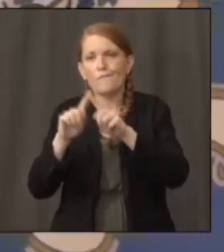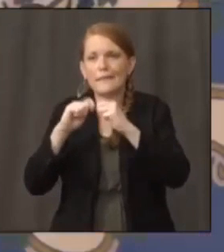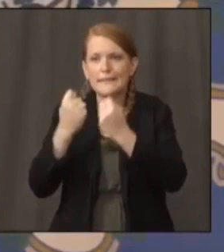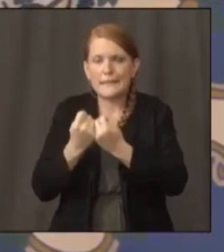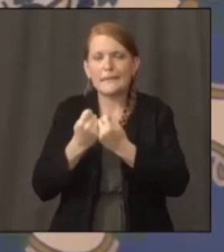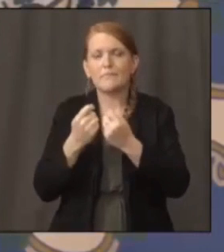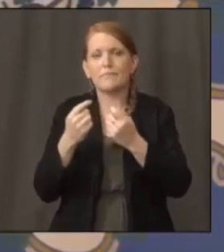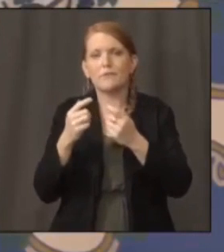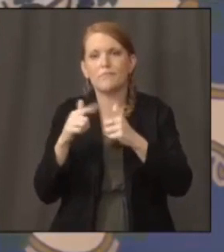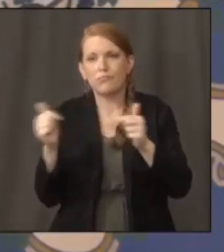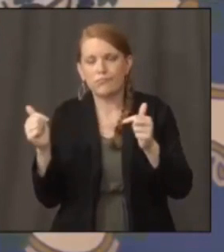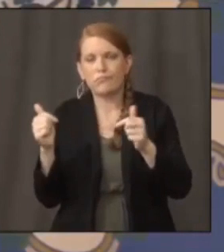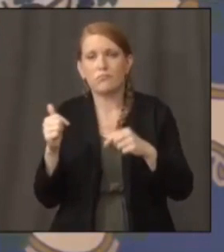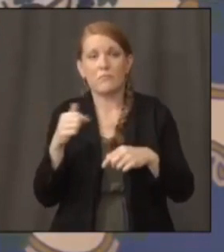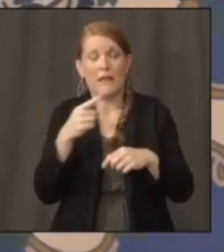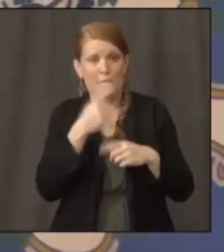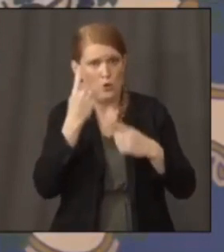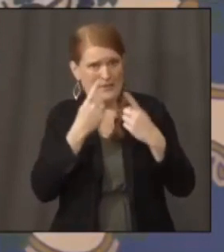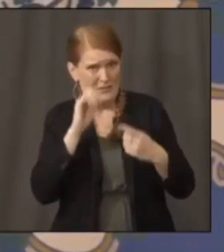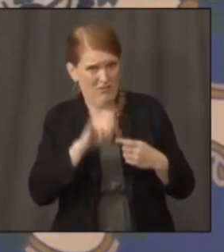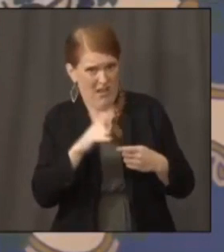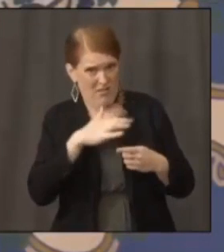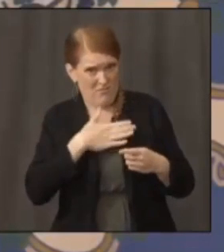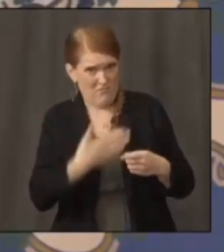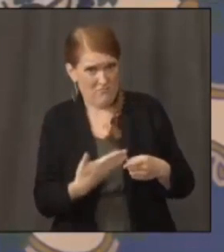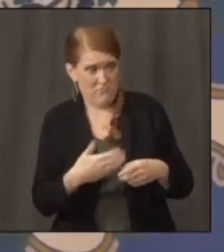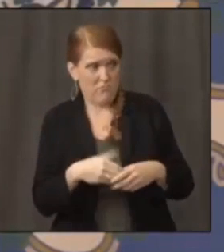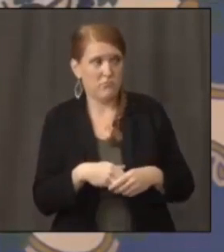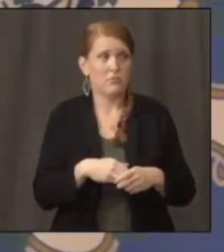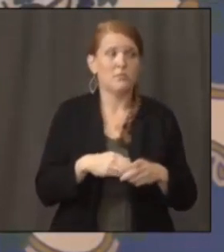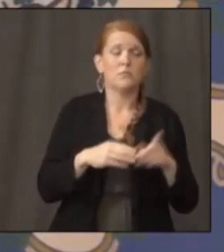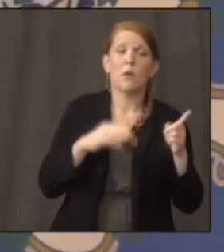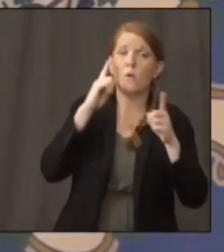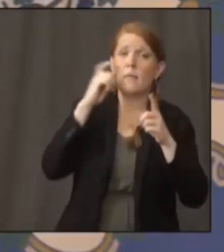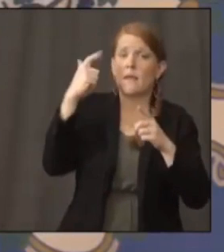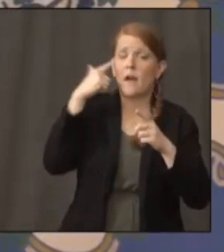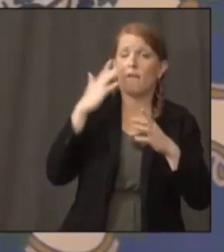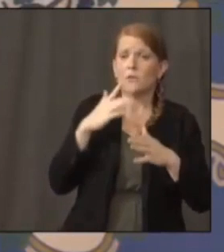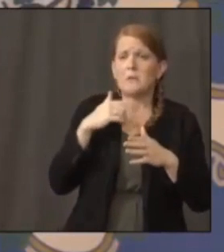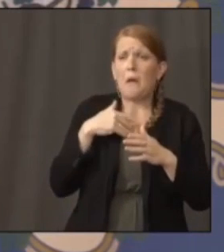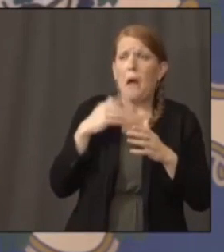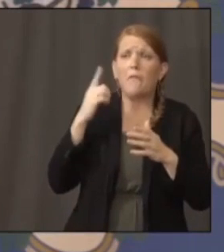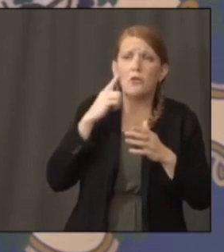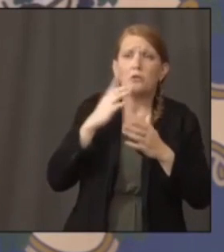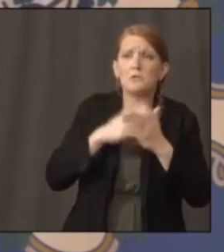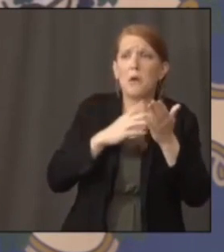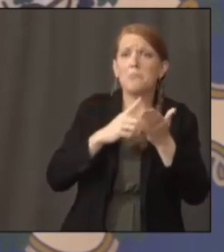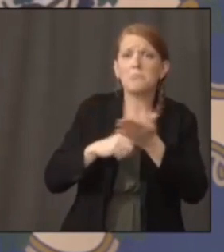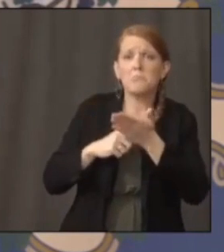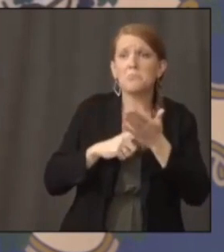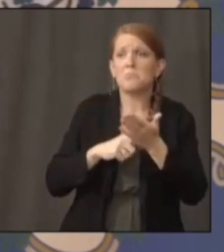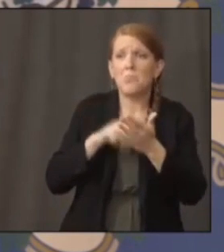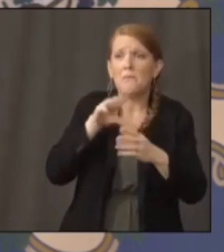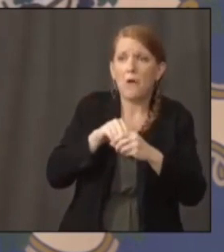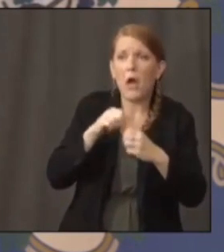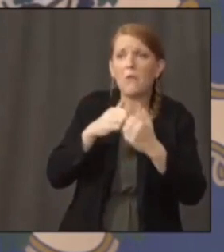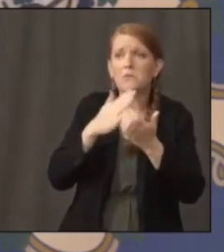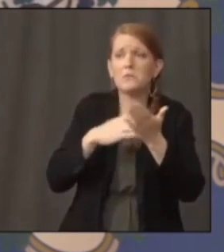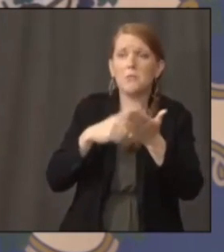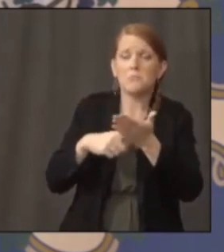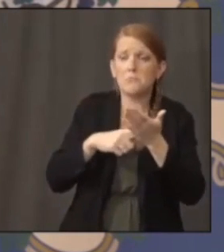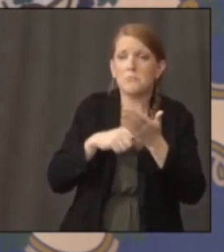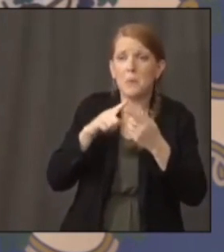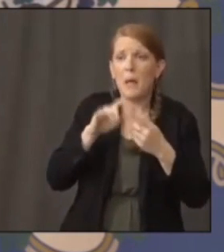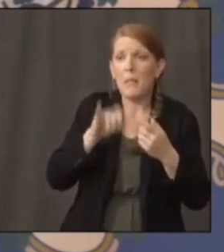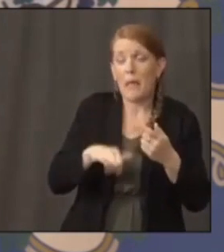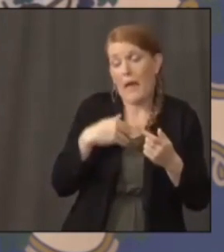preliminary discussions. I can't say as I've been more involved in that, but I think it's a possibility. Look, I've seen what the